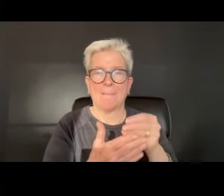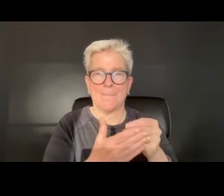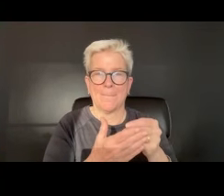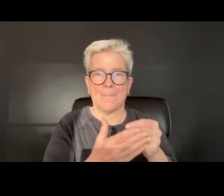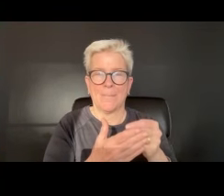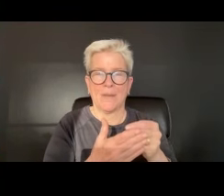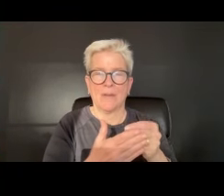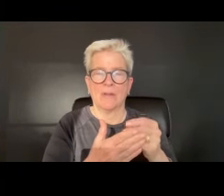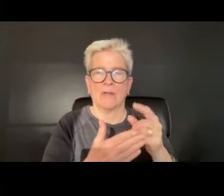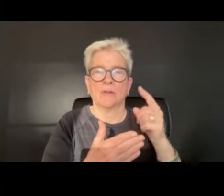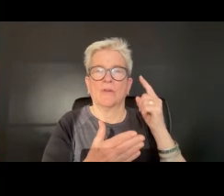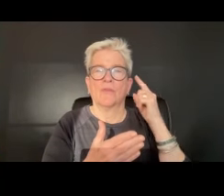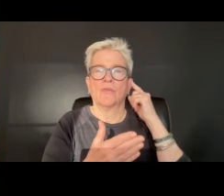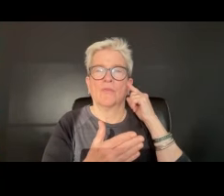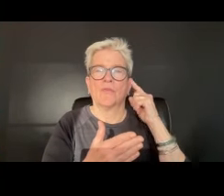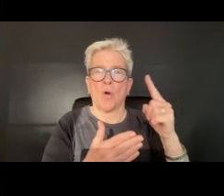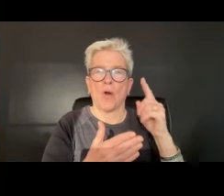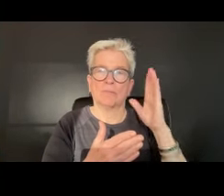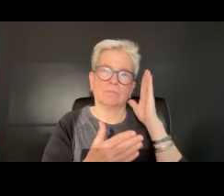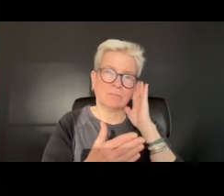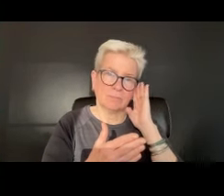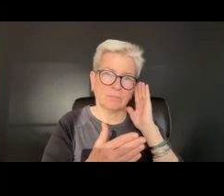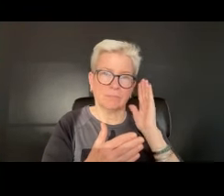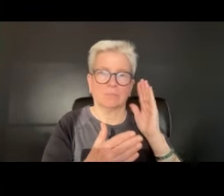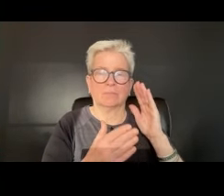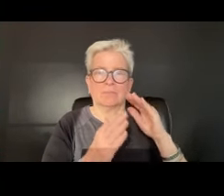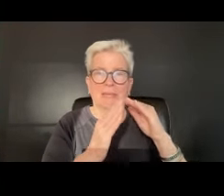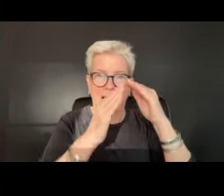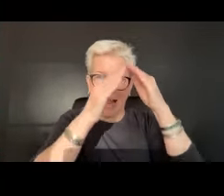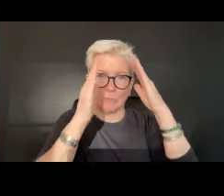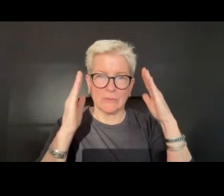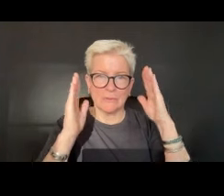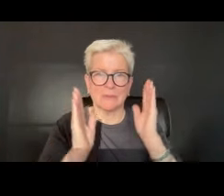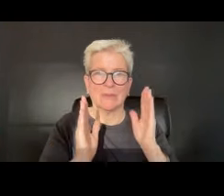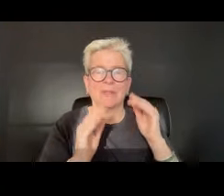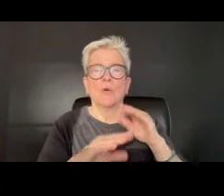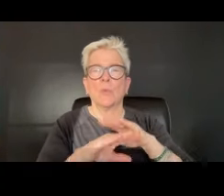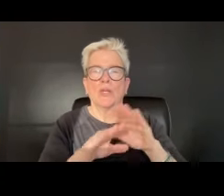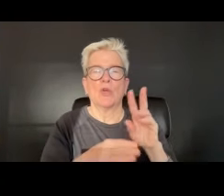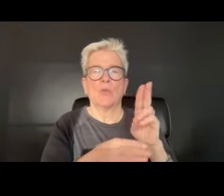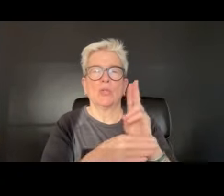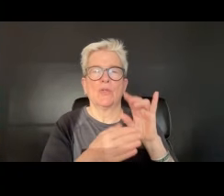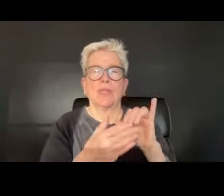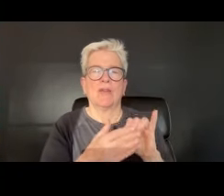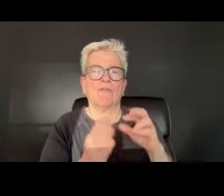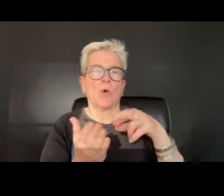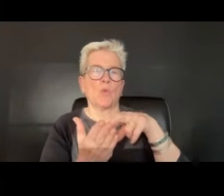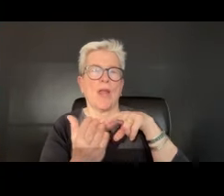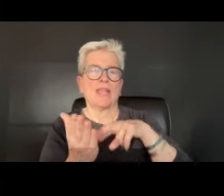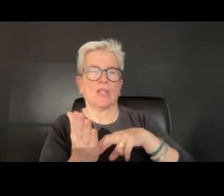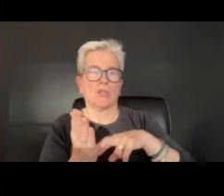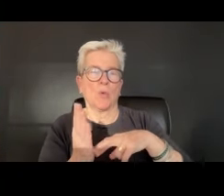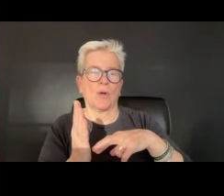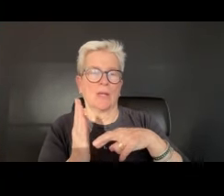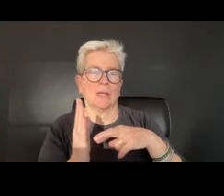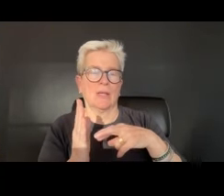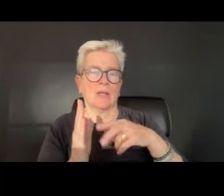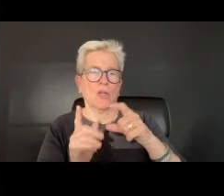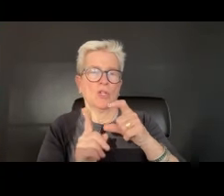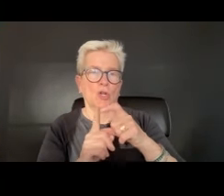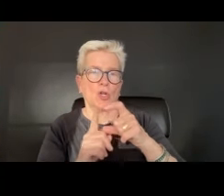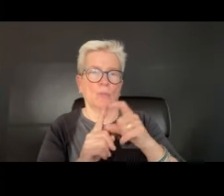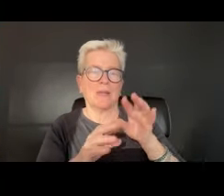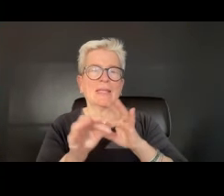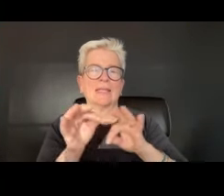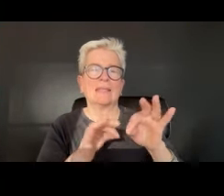for housing prices. However, we don't really use that as a regulatory term. We actually talk about different types